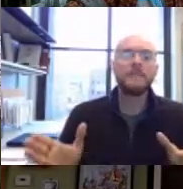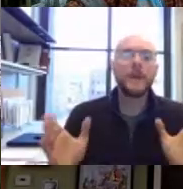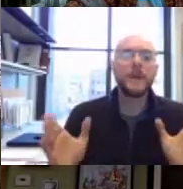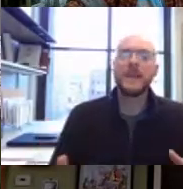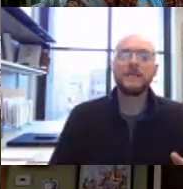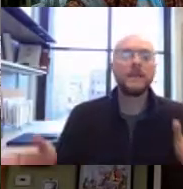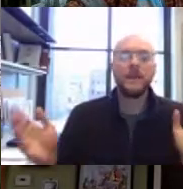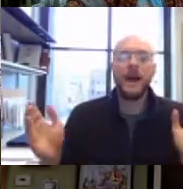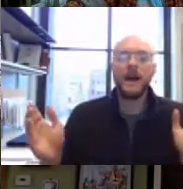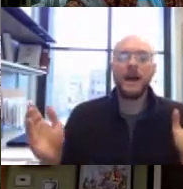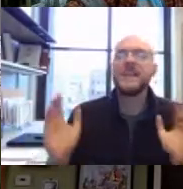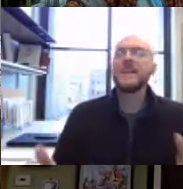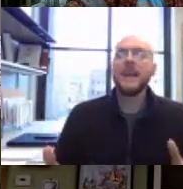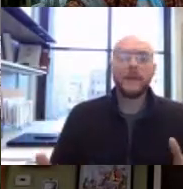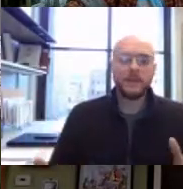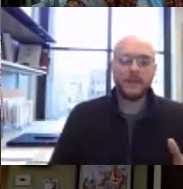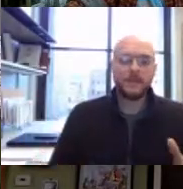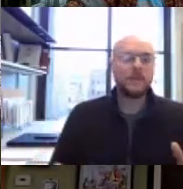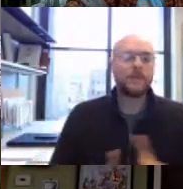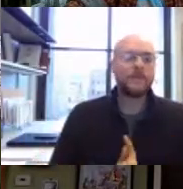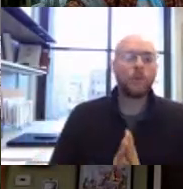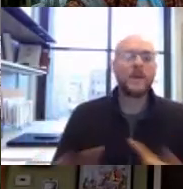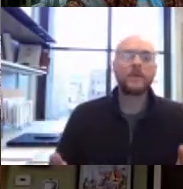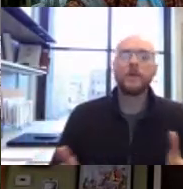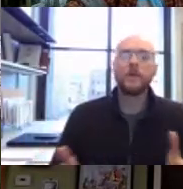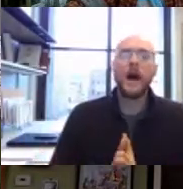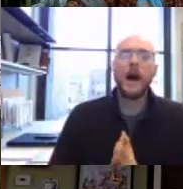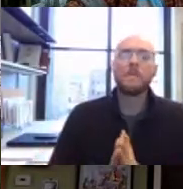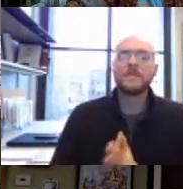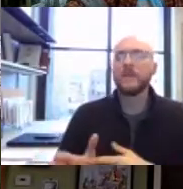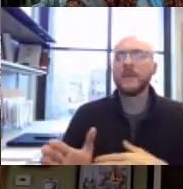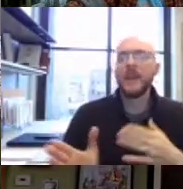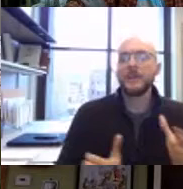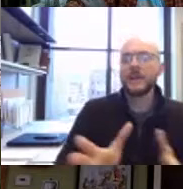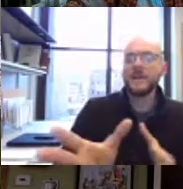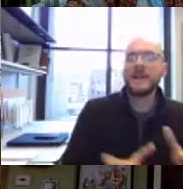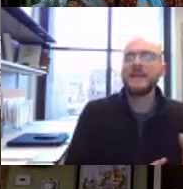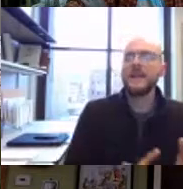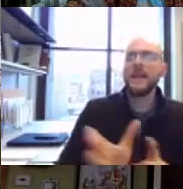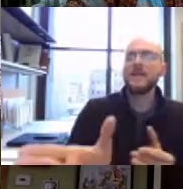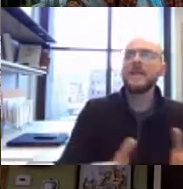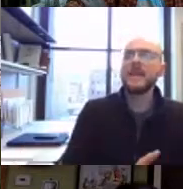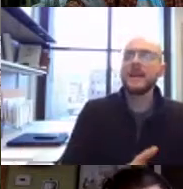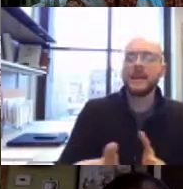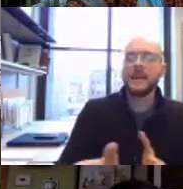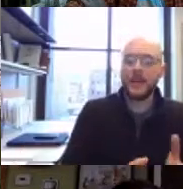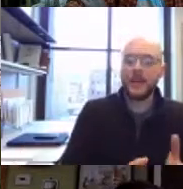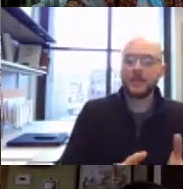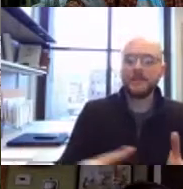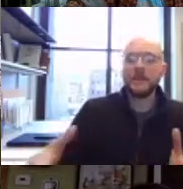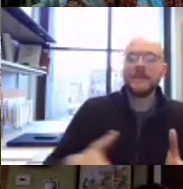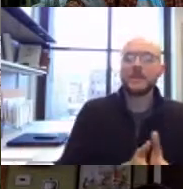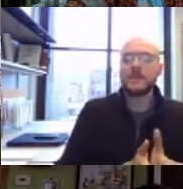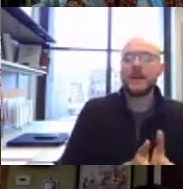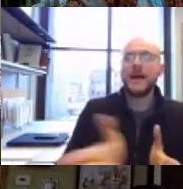be a bike lane, a dedicated bike lane the full way through, but simply a treatment at the beginning of an